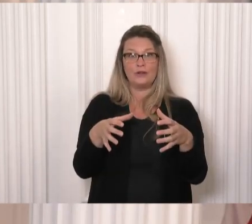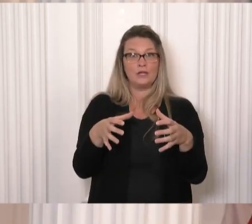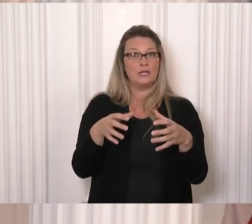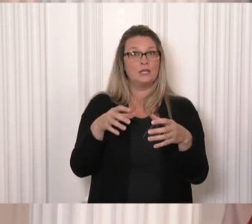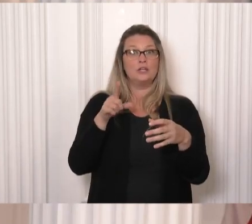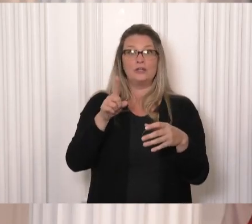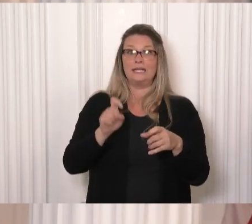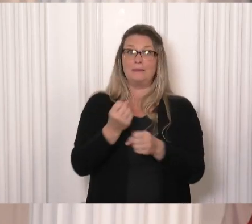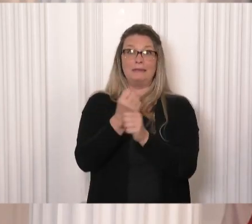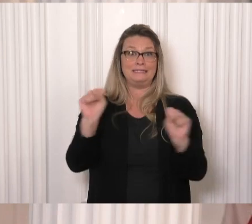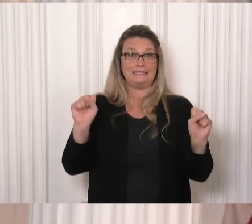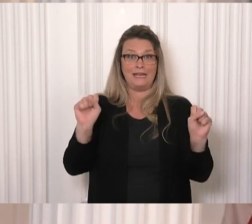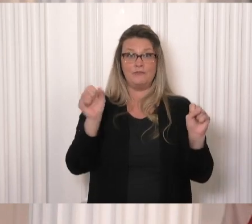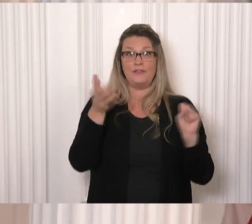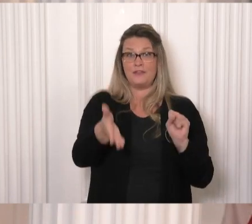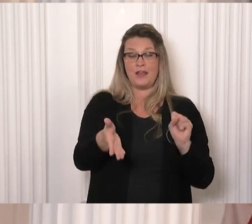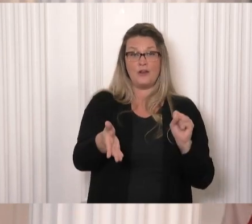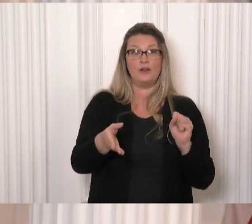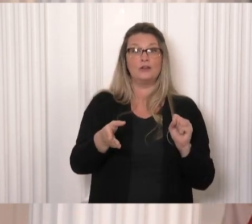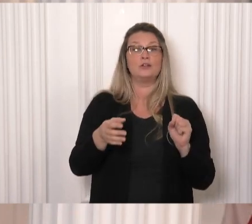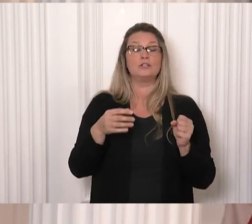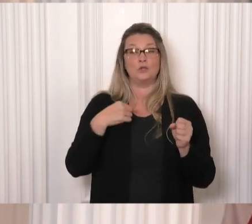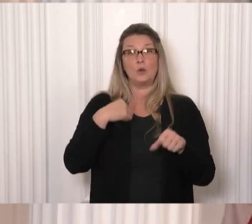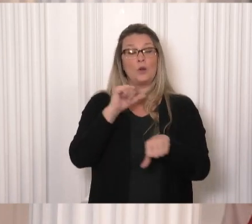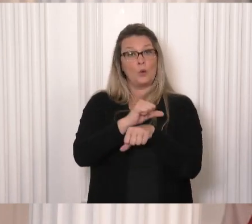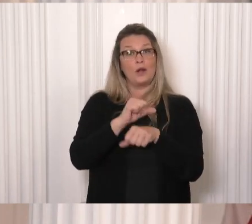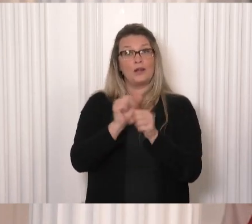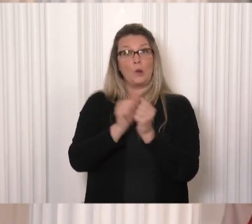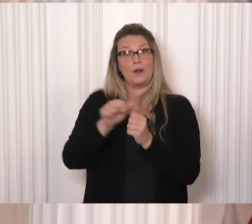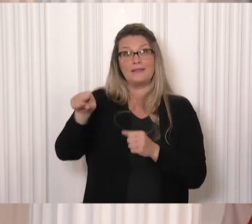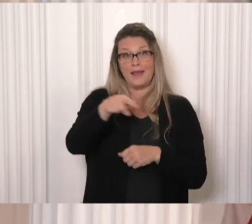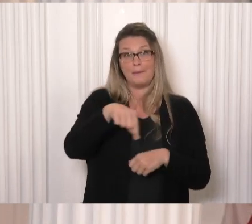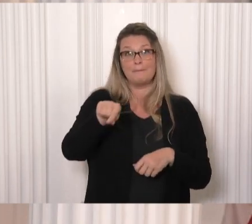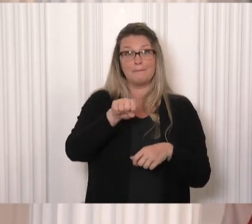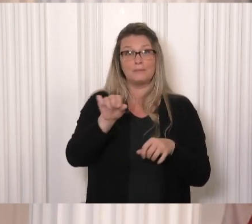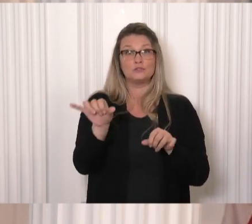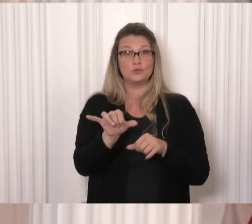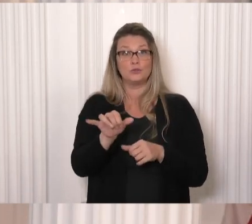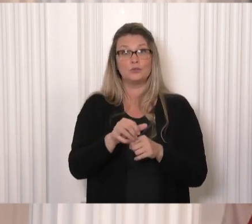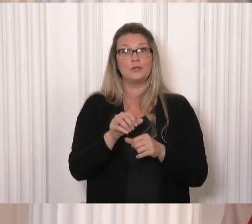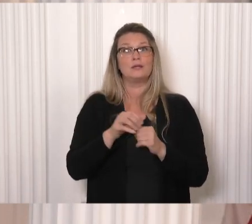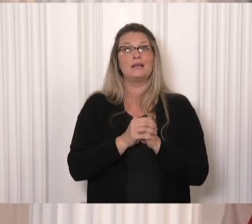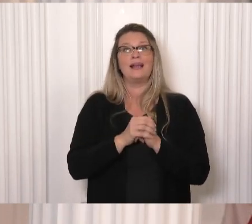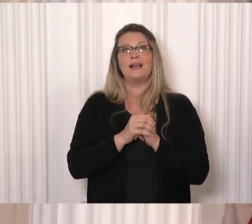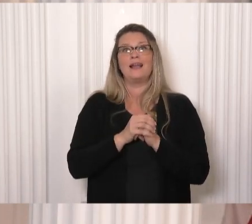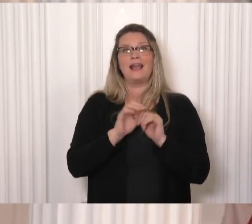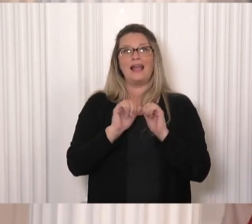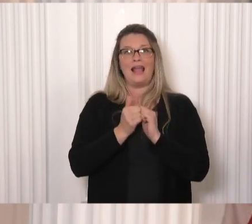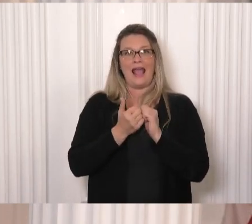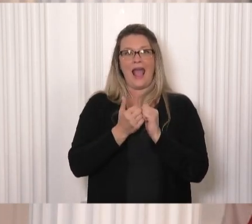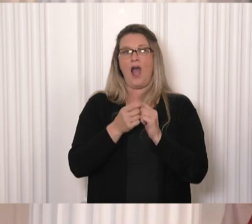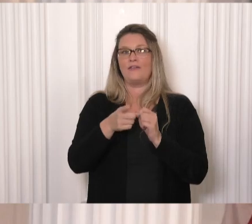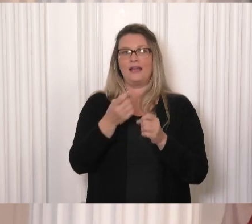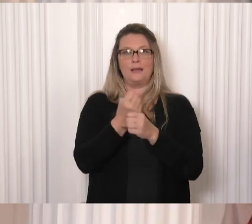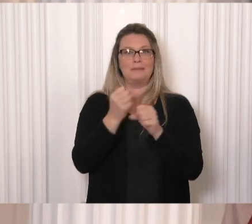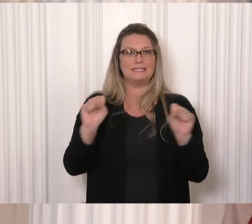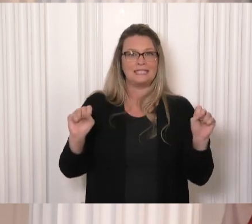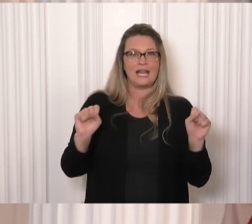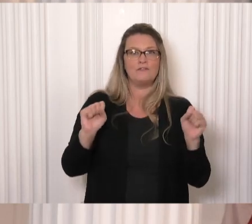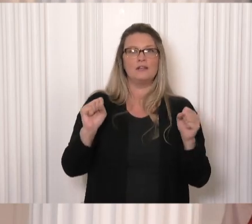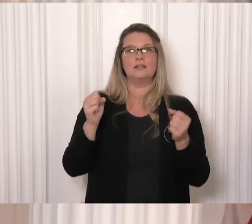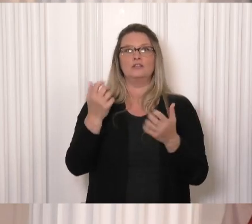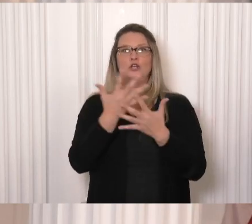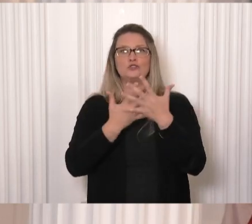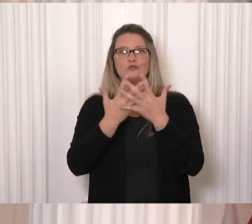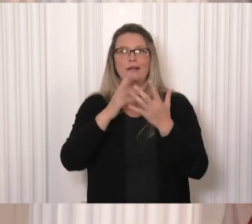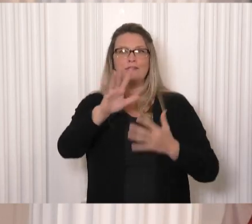take with that. And so we work in the Department of Corrections as well in addressing that. And so they screen staff and they